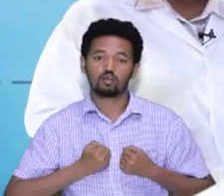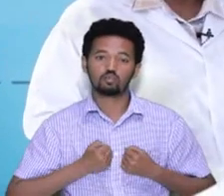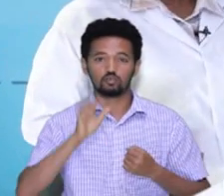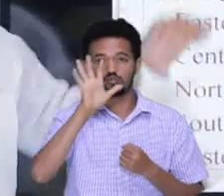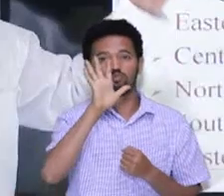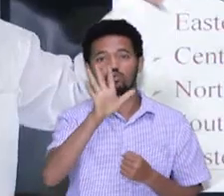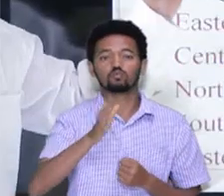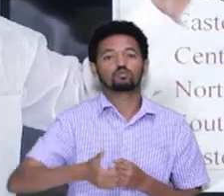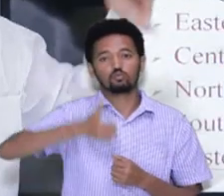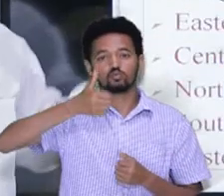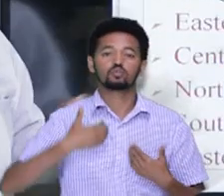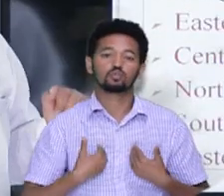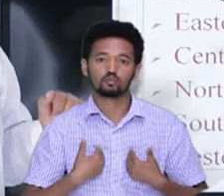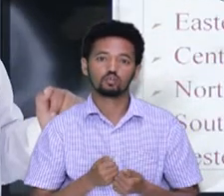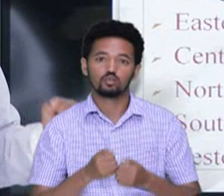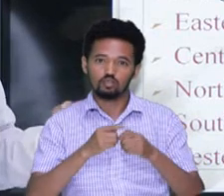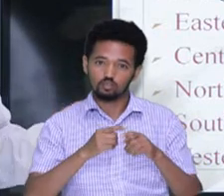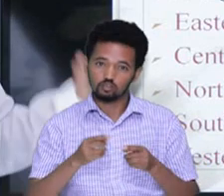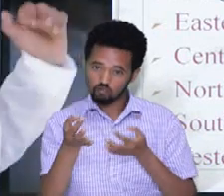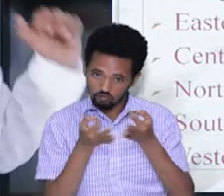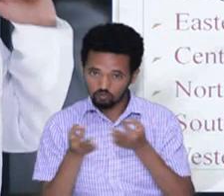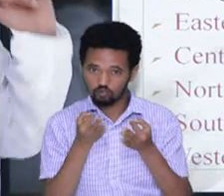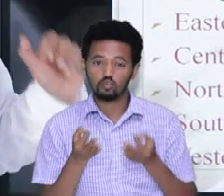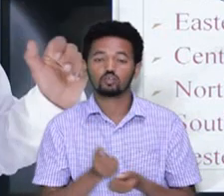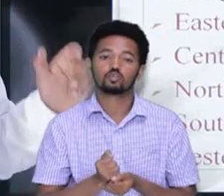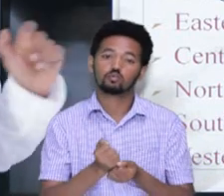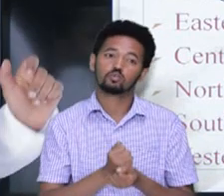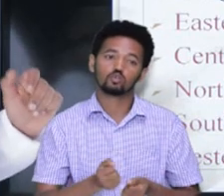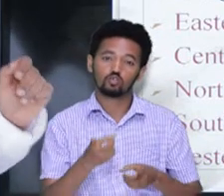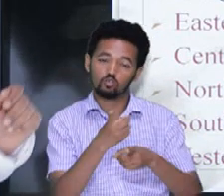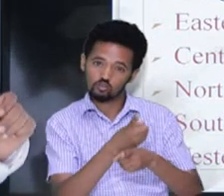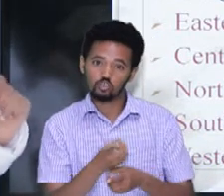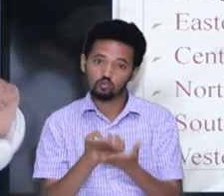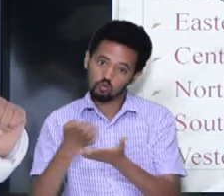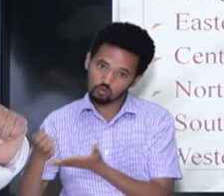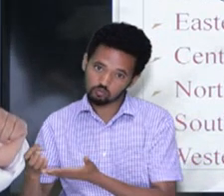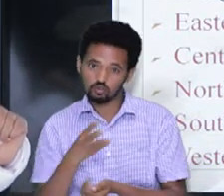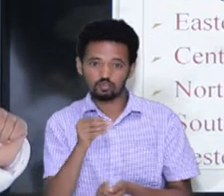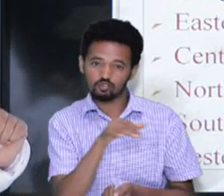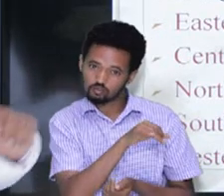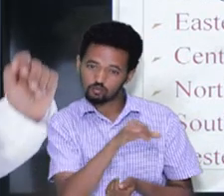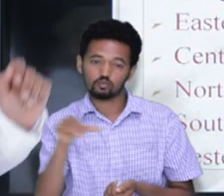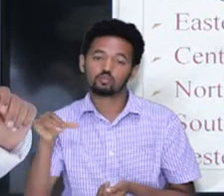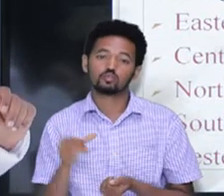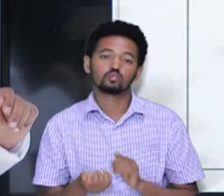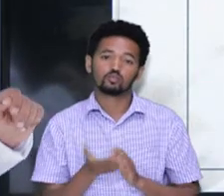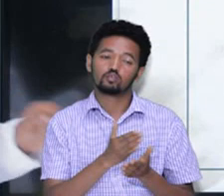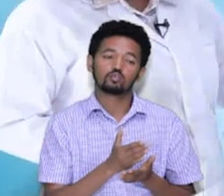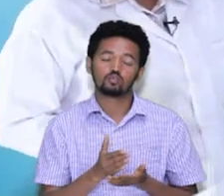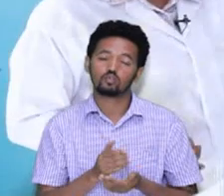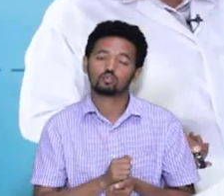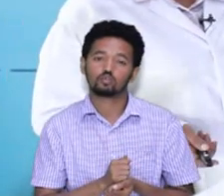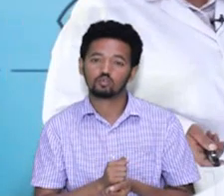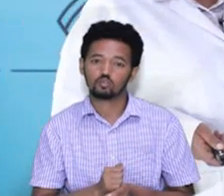regions. They are defined in terms of socio-economic and cultural similarities. The regions